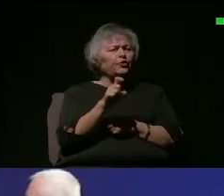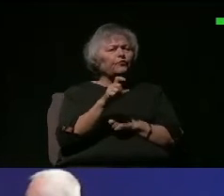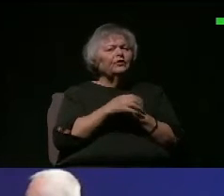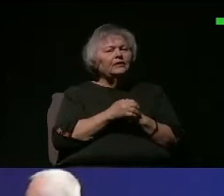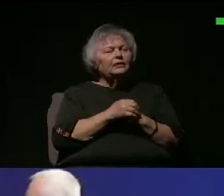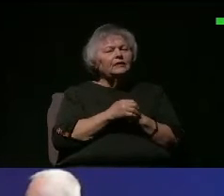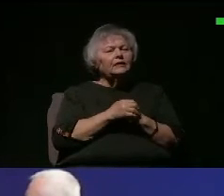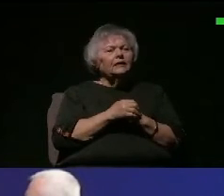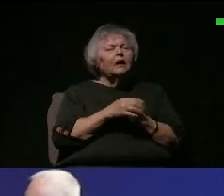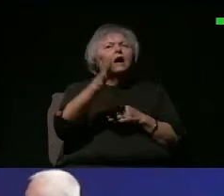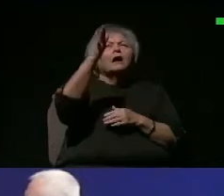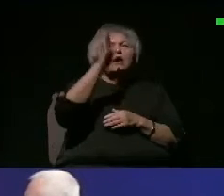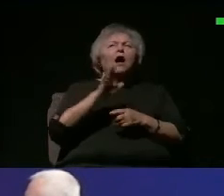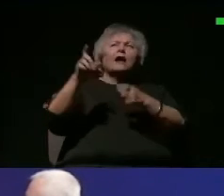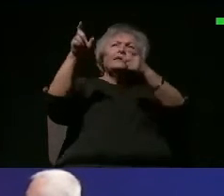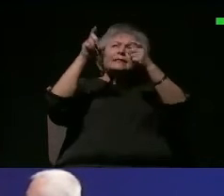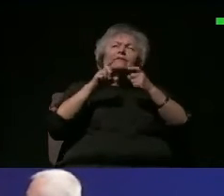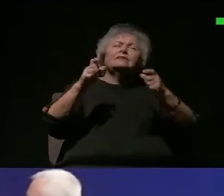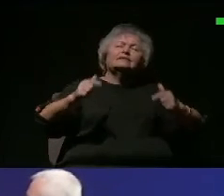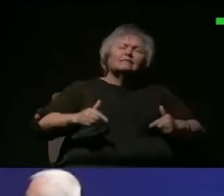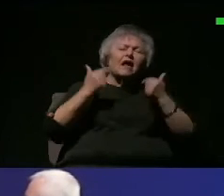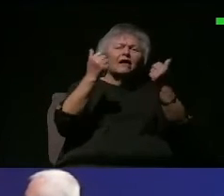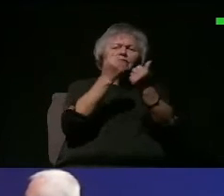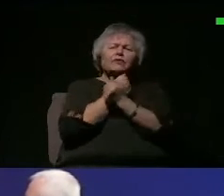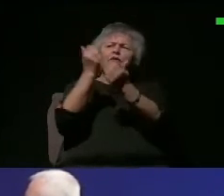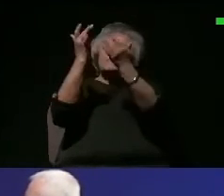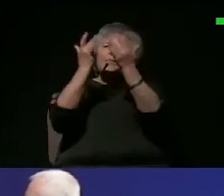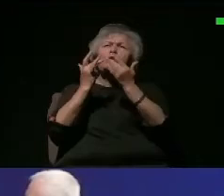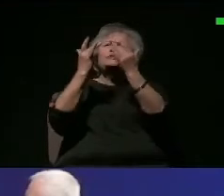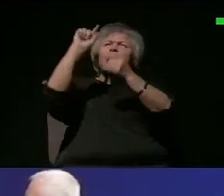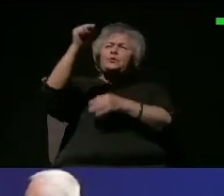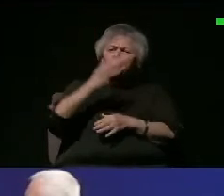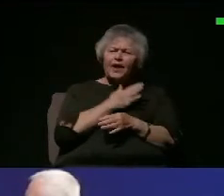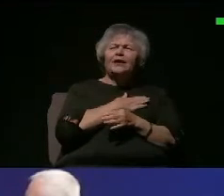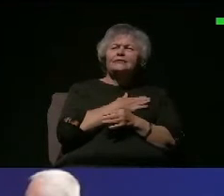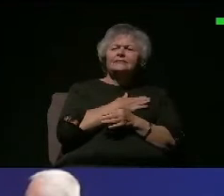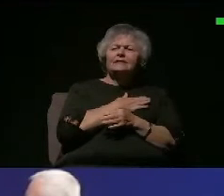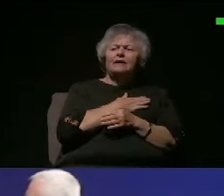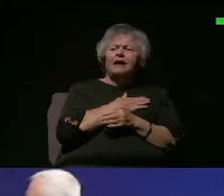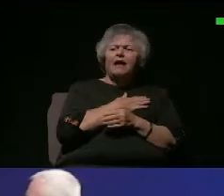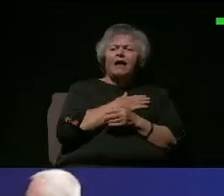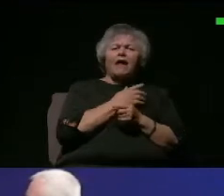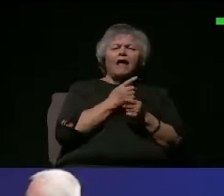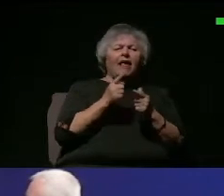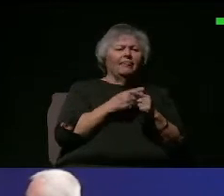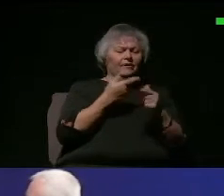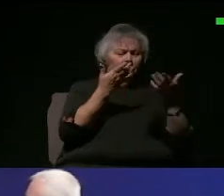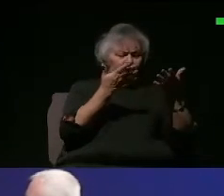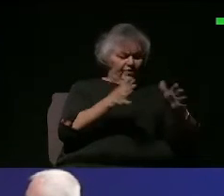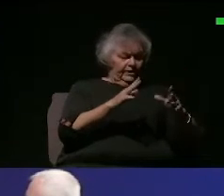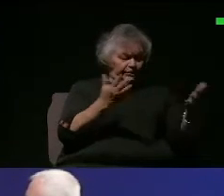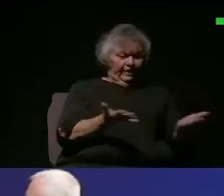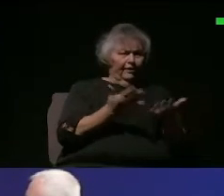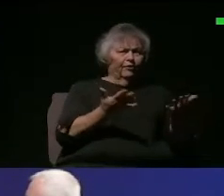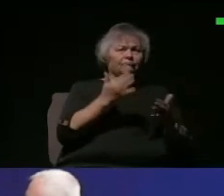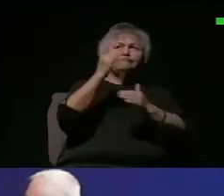do is give us life, love, mercy, grace, and in the end, heaven. Let's take a